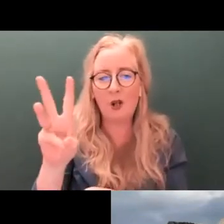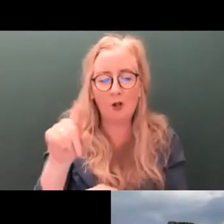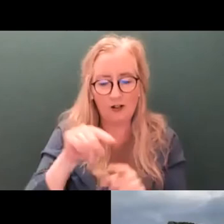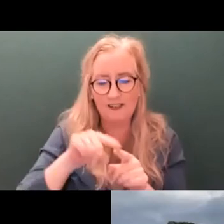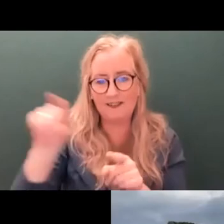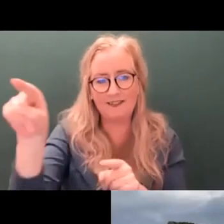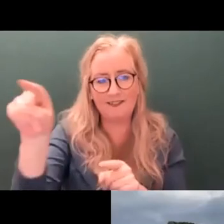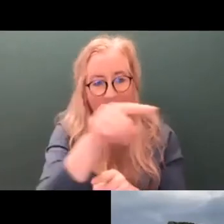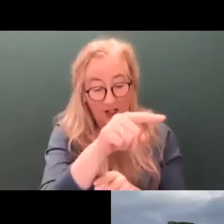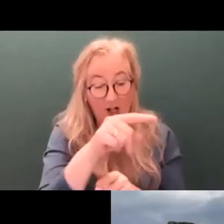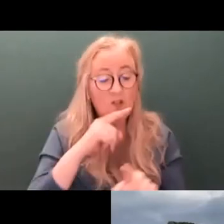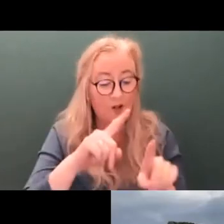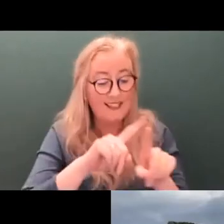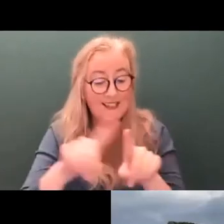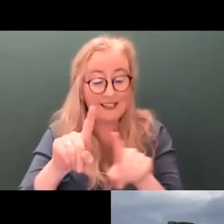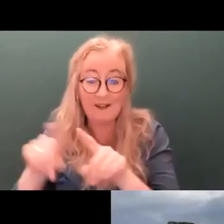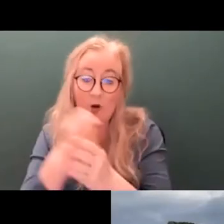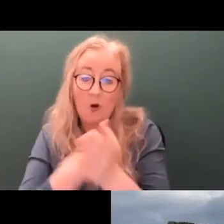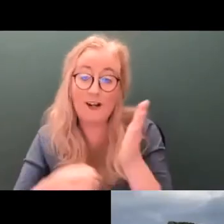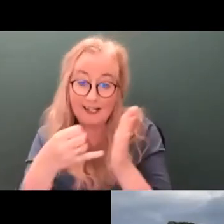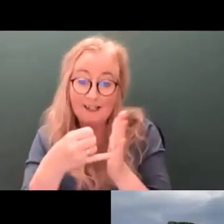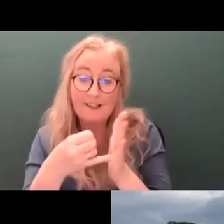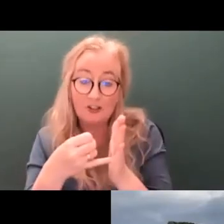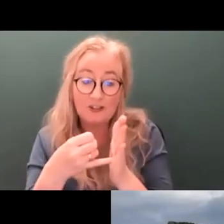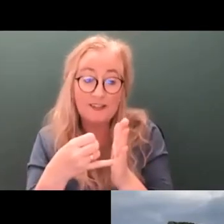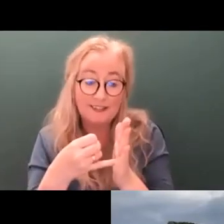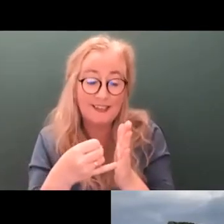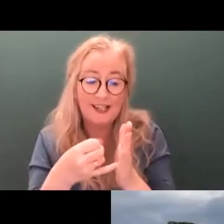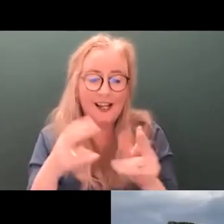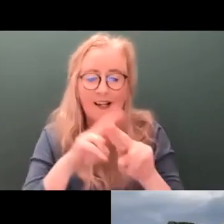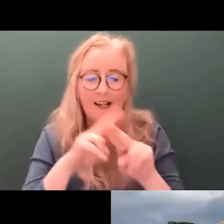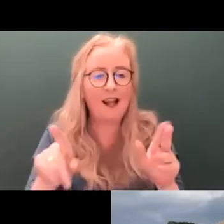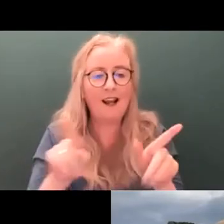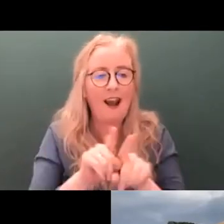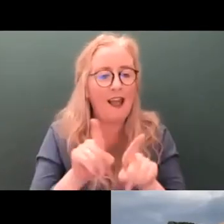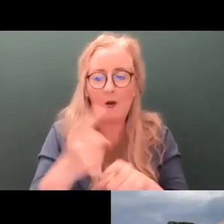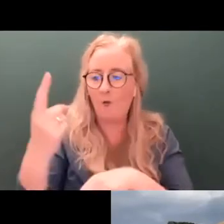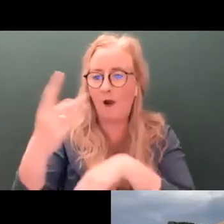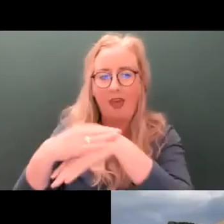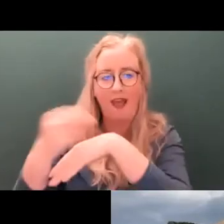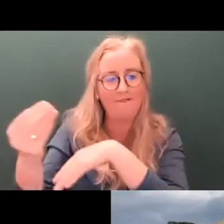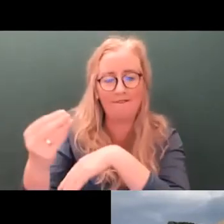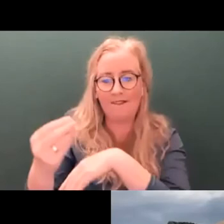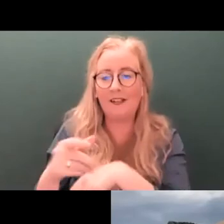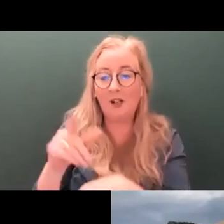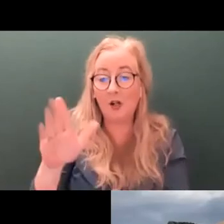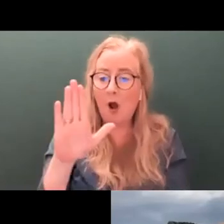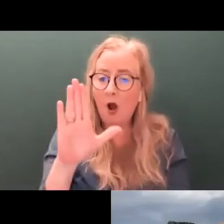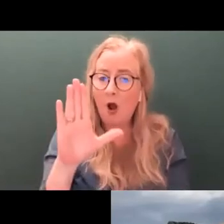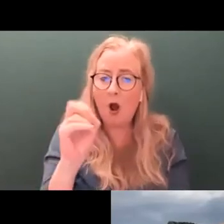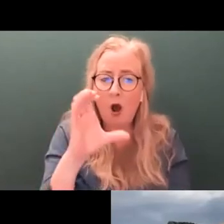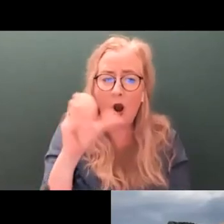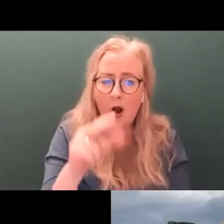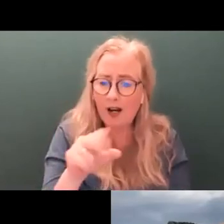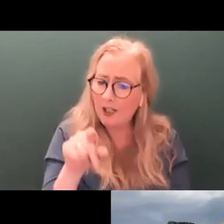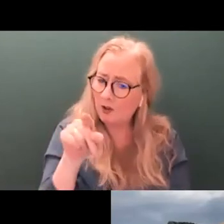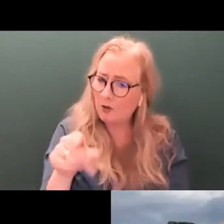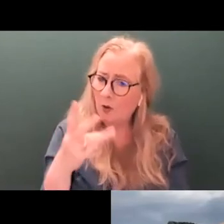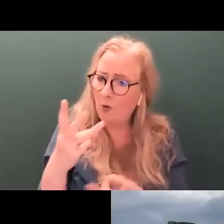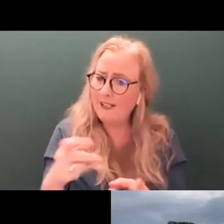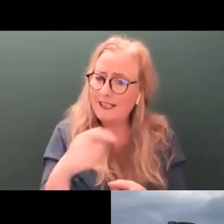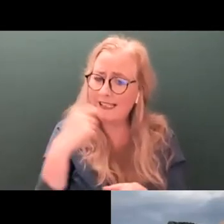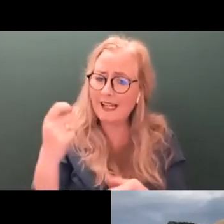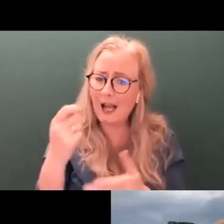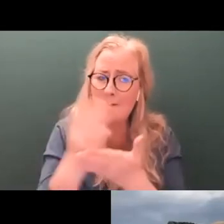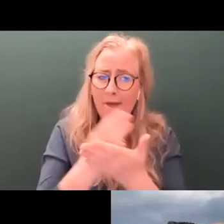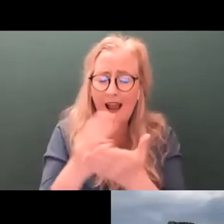various organizations. It's not like a once off thing. Yeah, Lorcan, is there something there that might be said on behalf of the Heritage